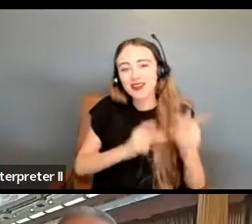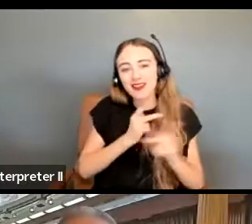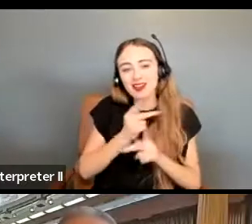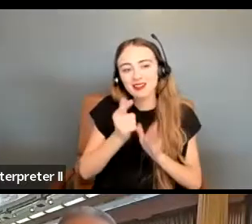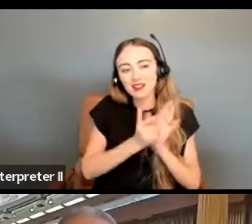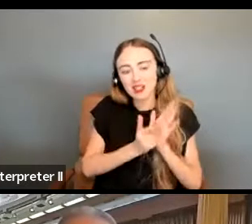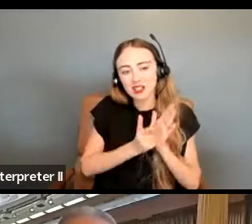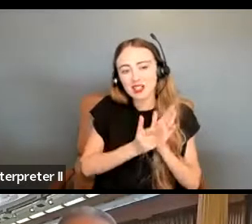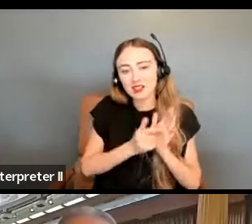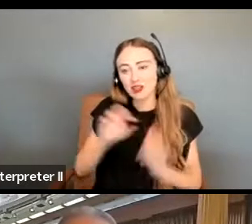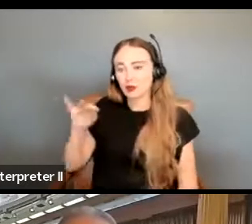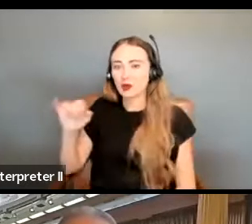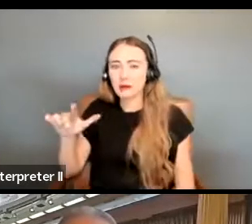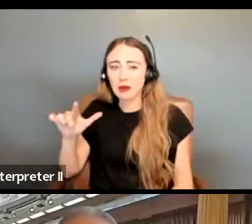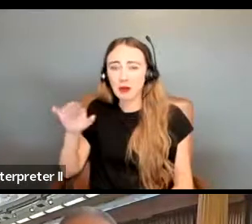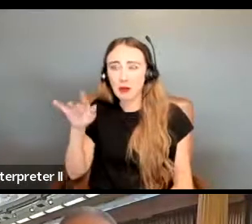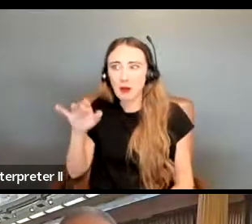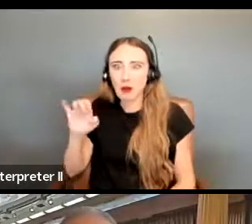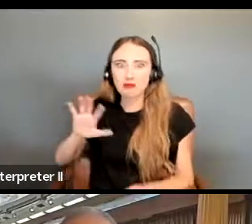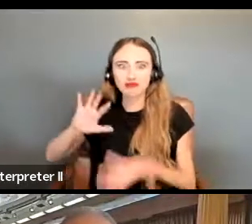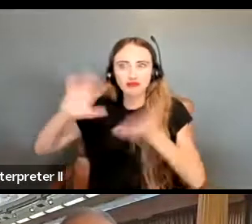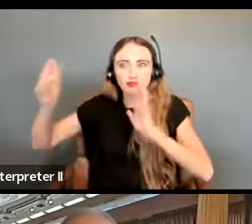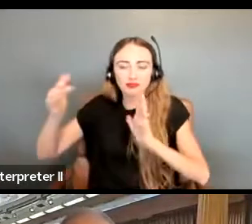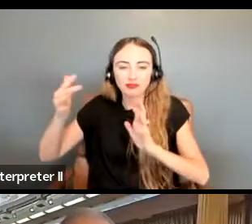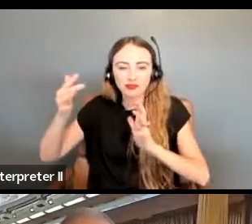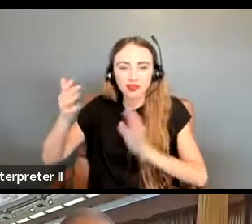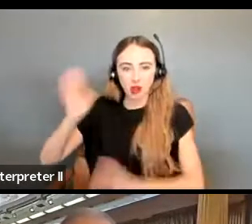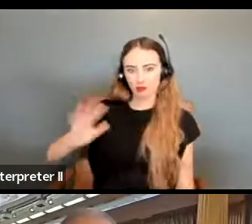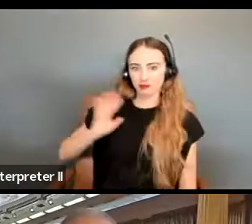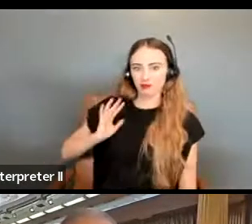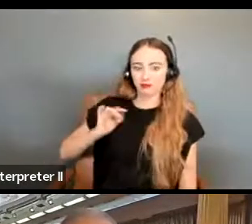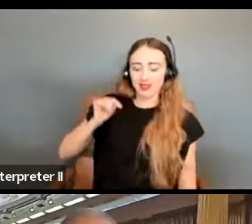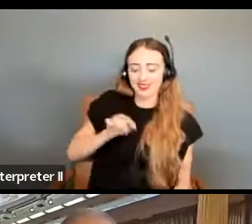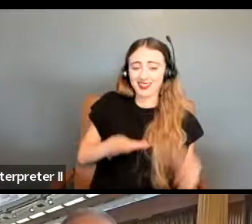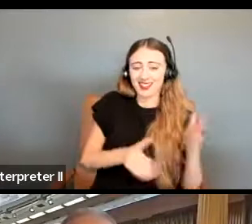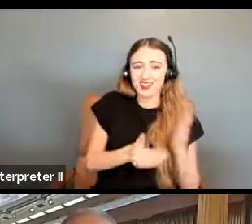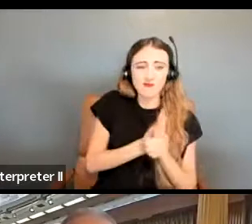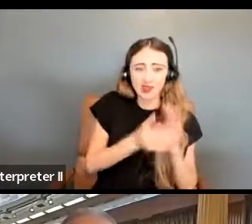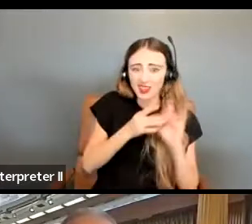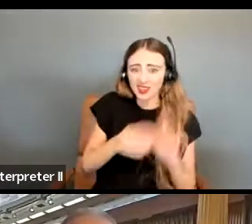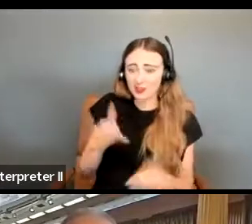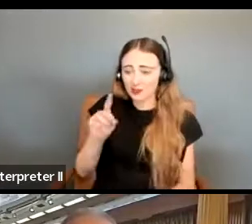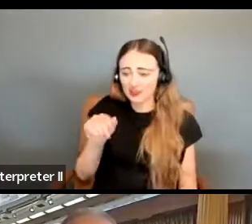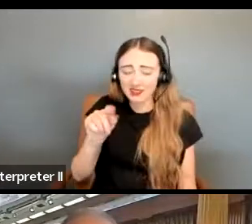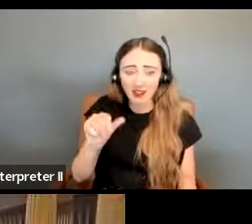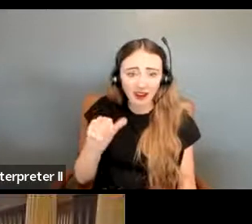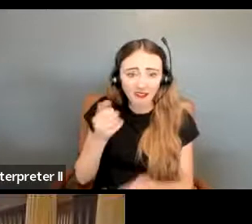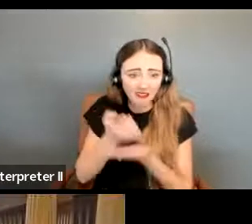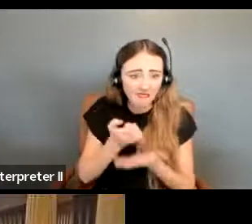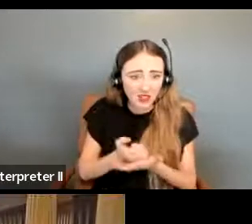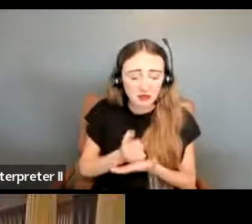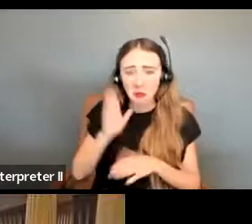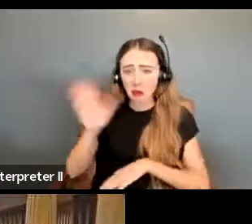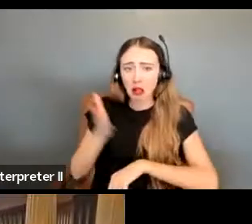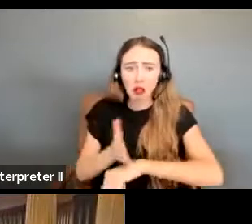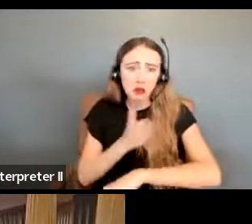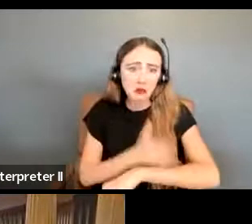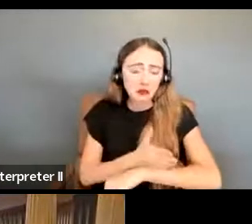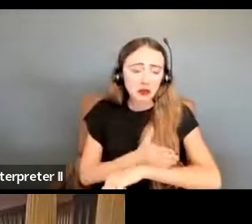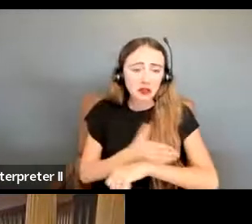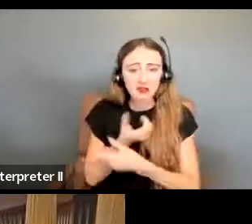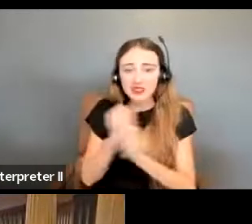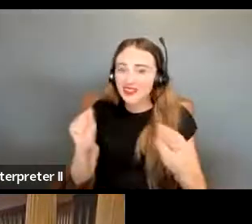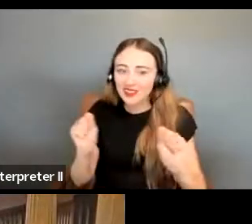that got our criminal code into such a mess in the first place. This amendment is not based on any data or evidence that it would improve safety. It centers the law